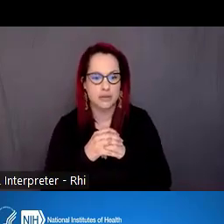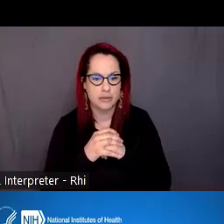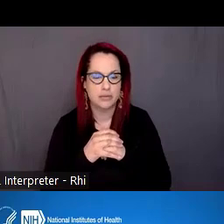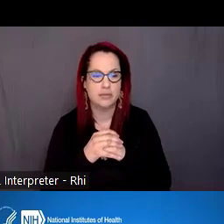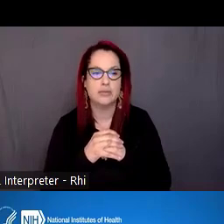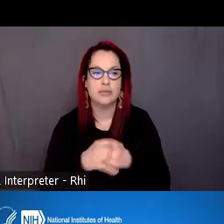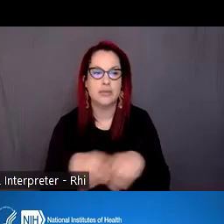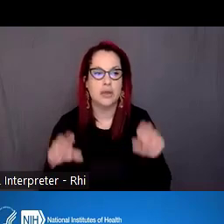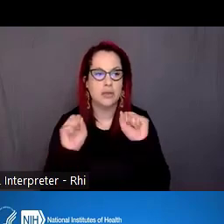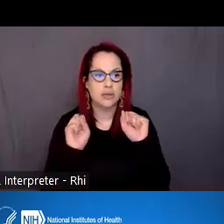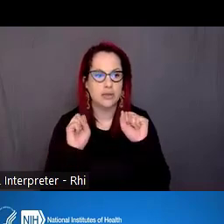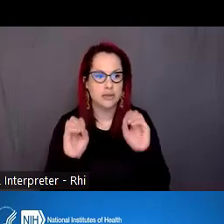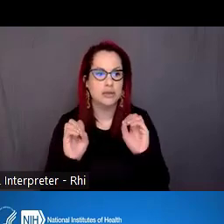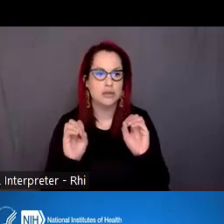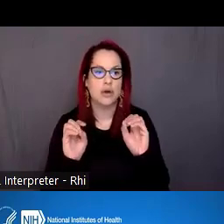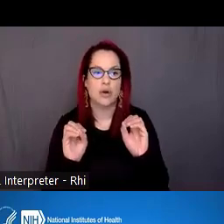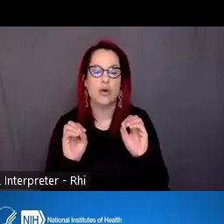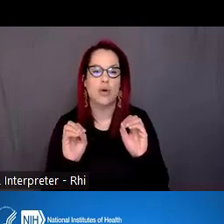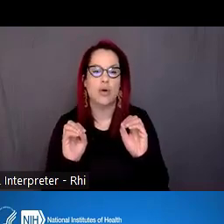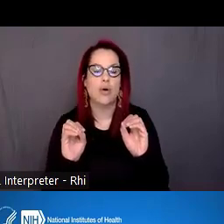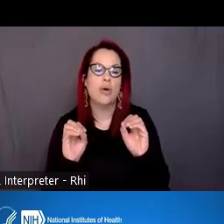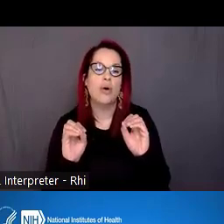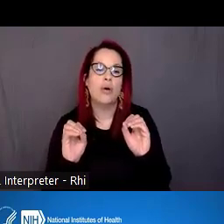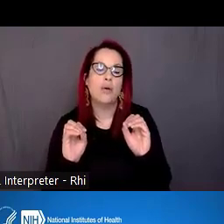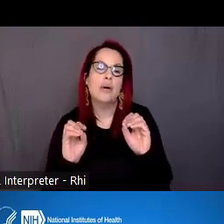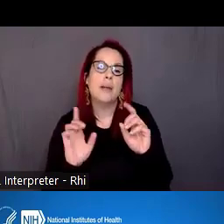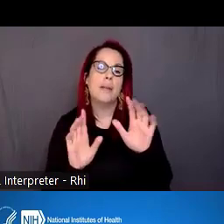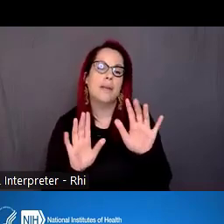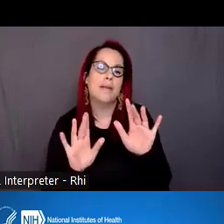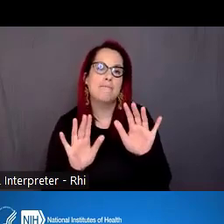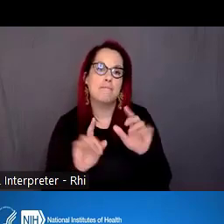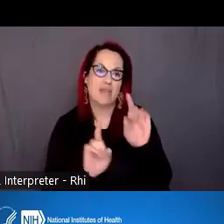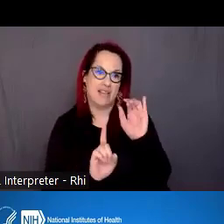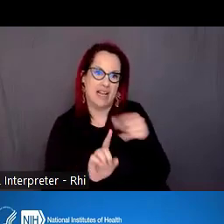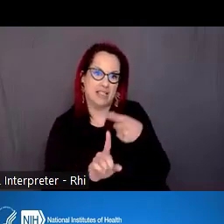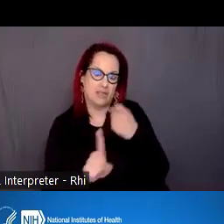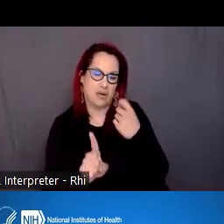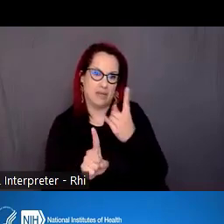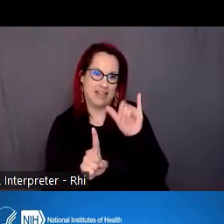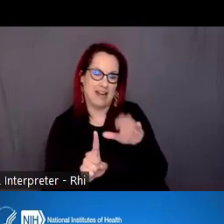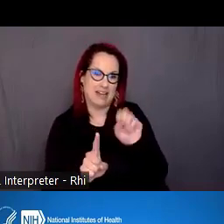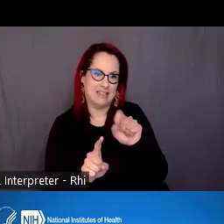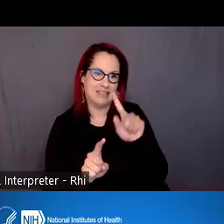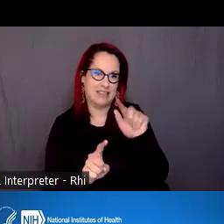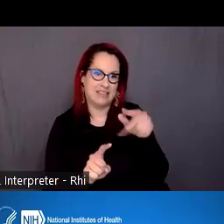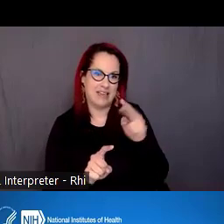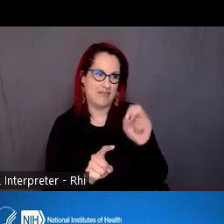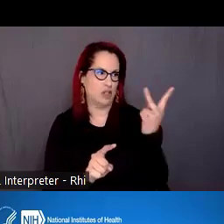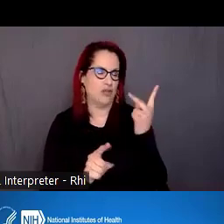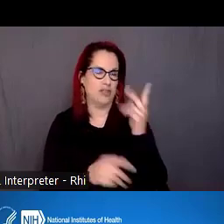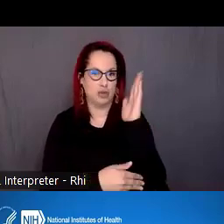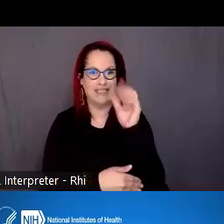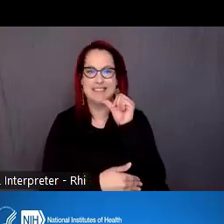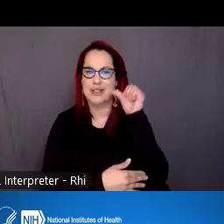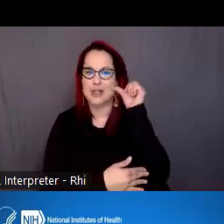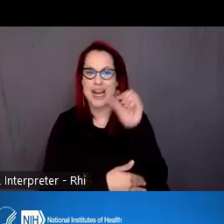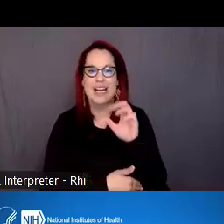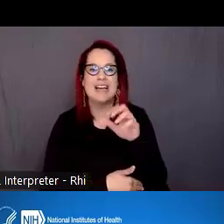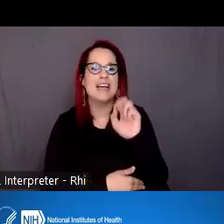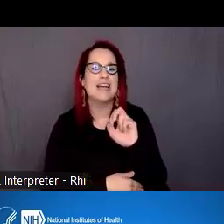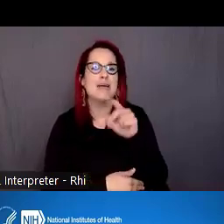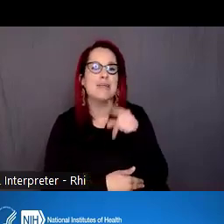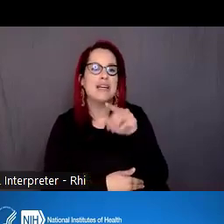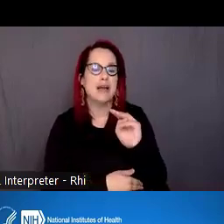So this is coming from something that Stephanie and I presented yesterday at EPMC. And so this is still